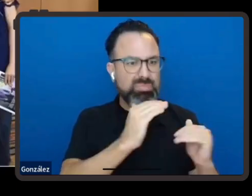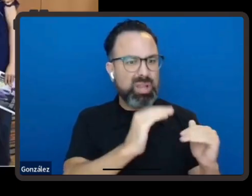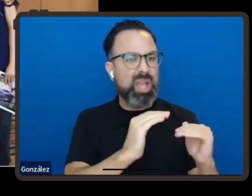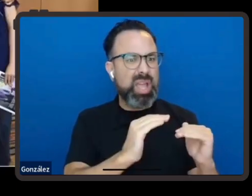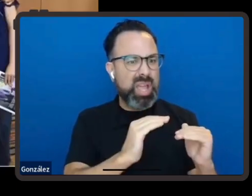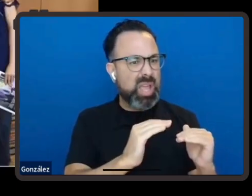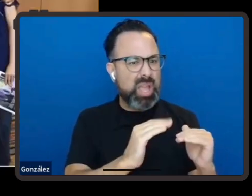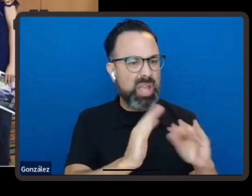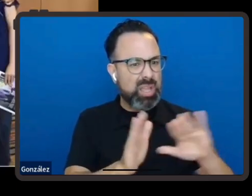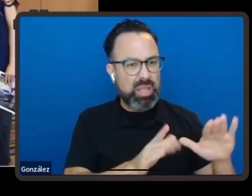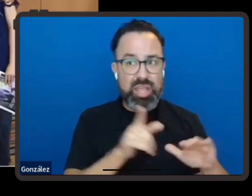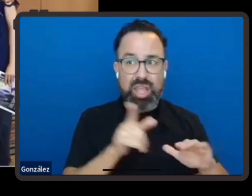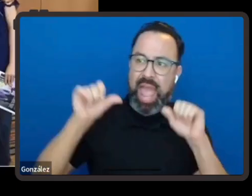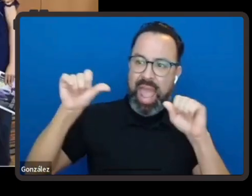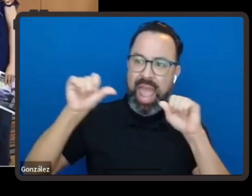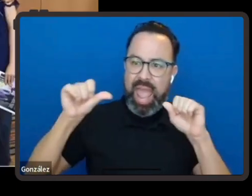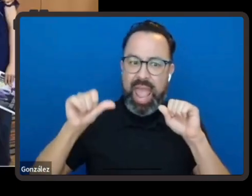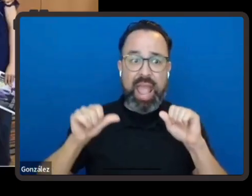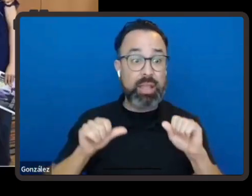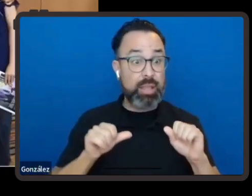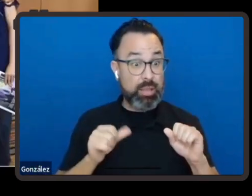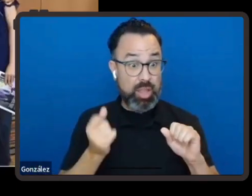too late.